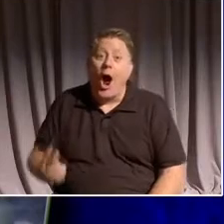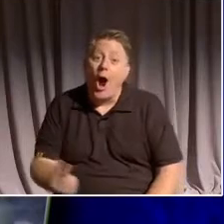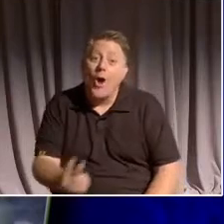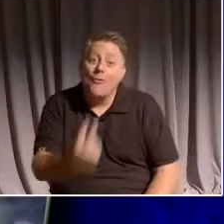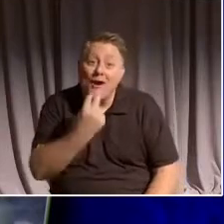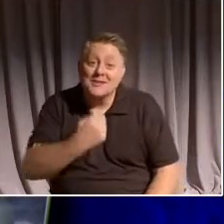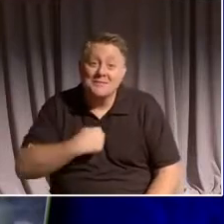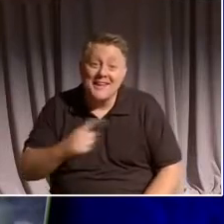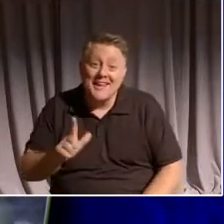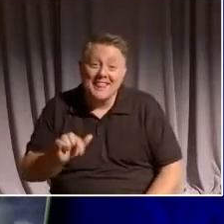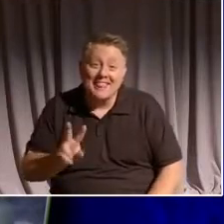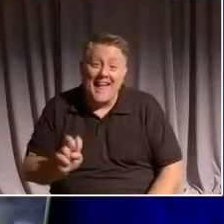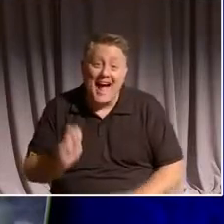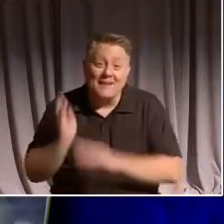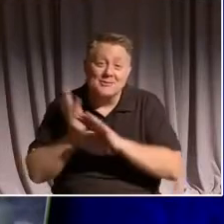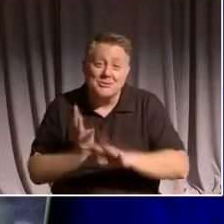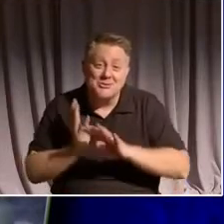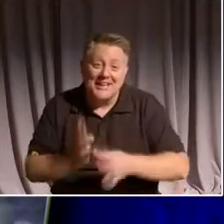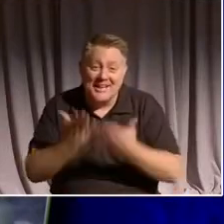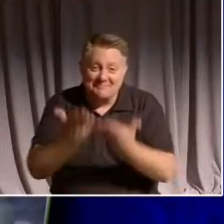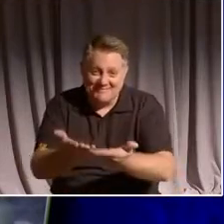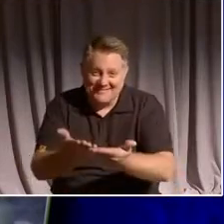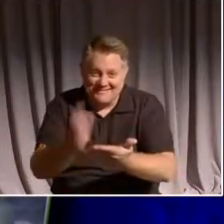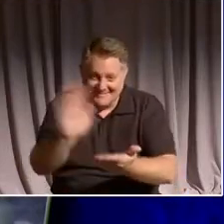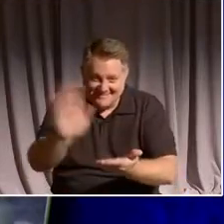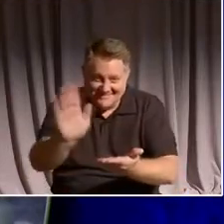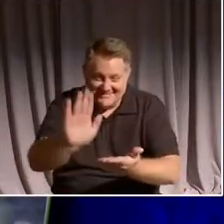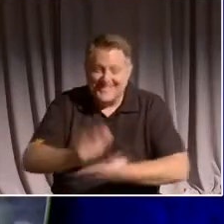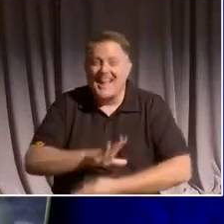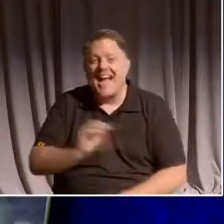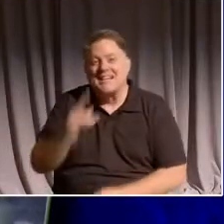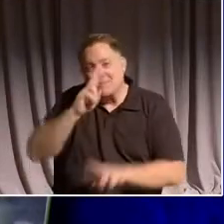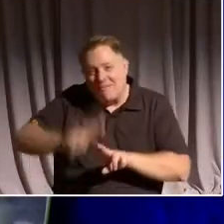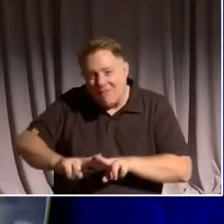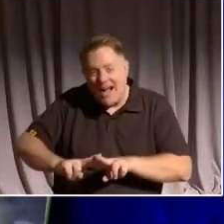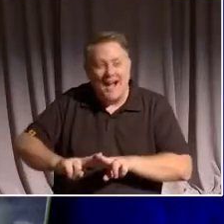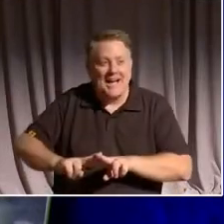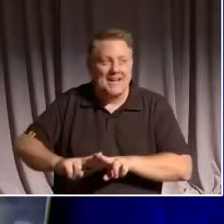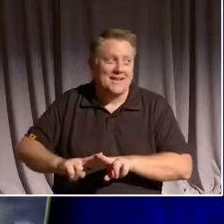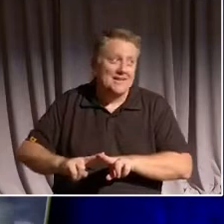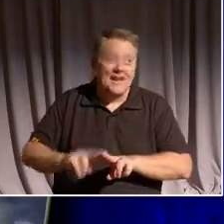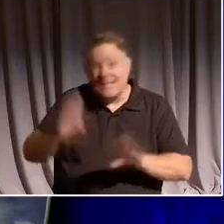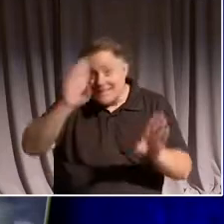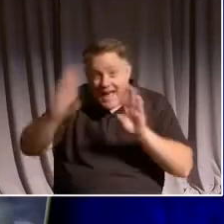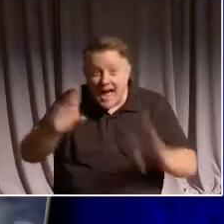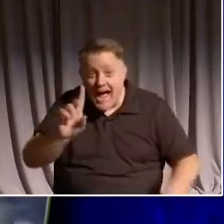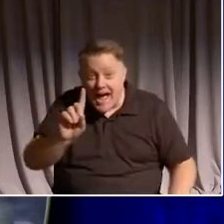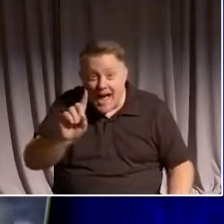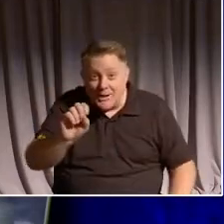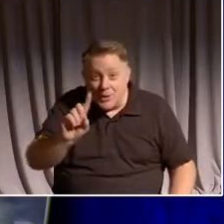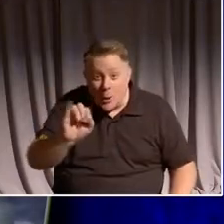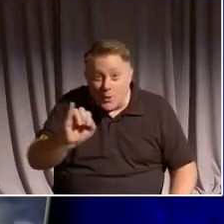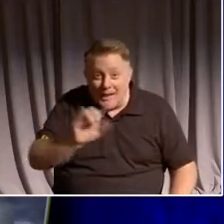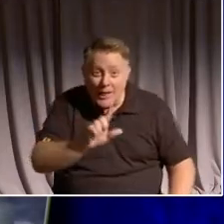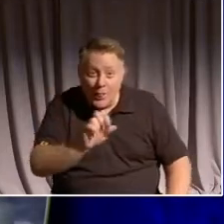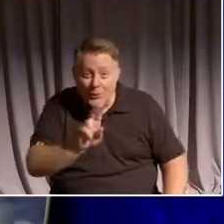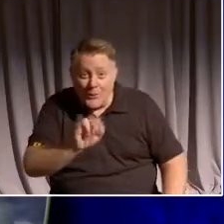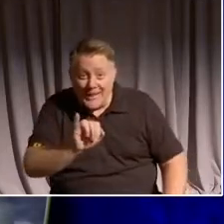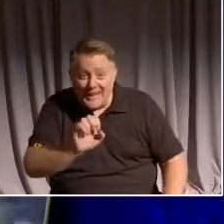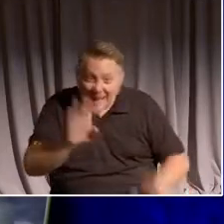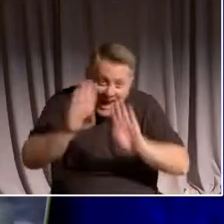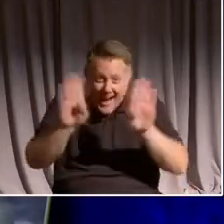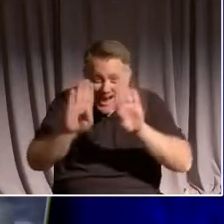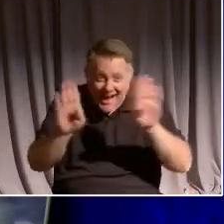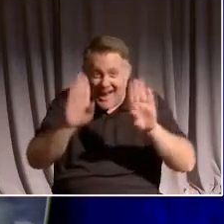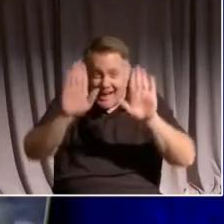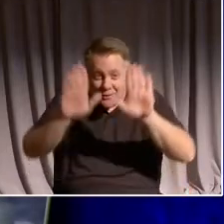this live stream, and it's been super fun. So let's just say hi, Dodie, hi, Luli, yay, great